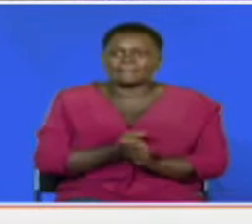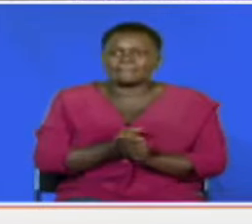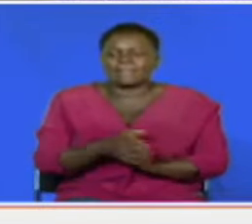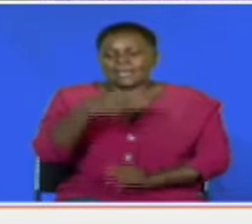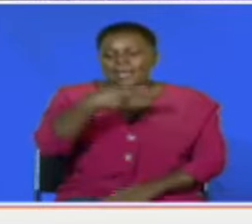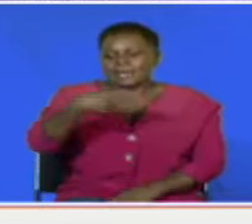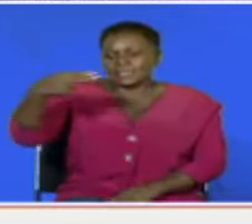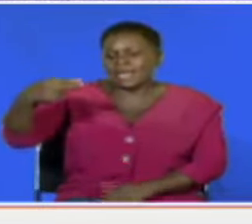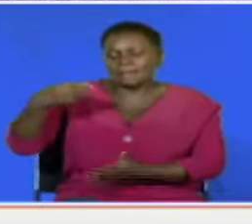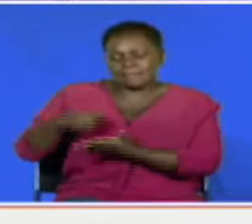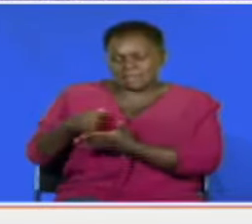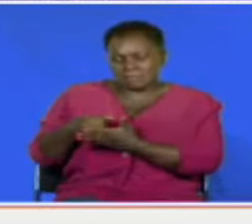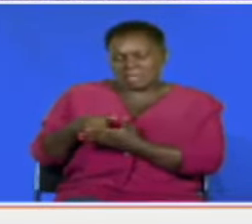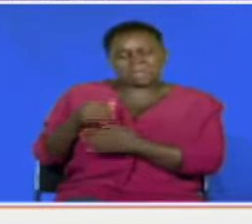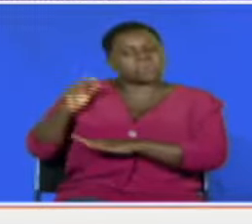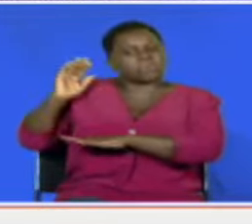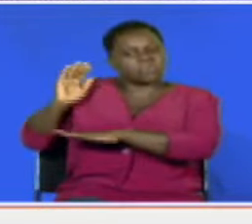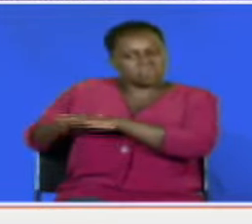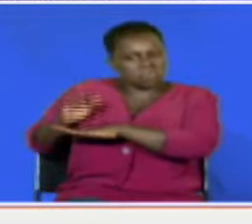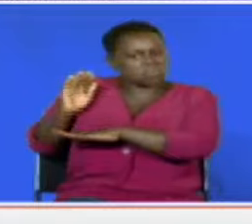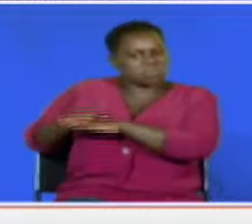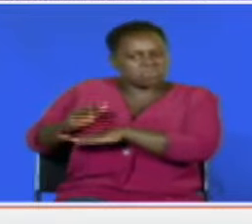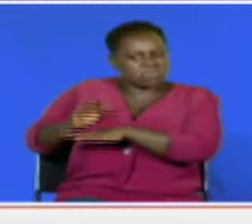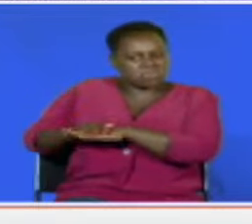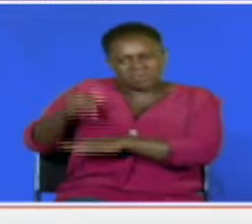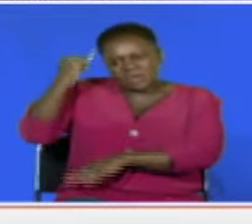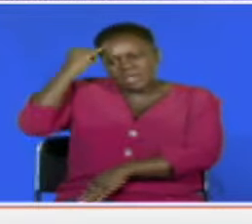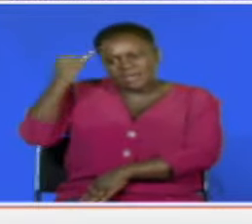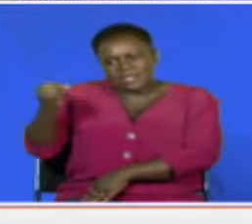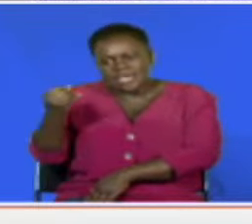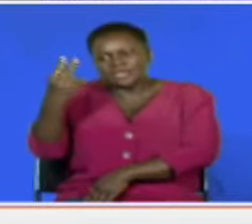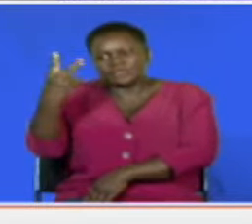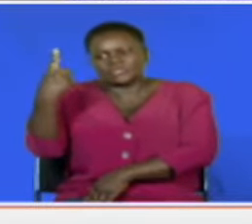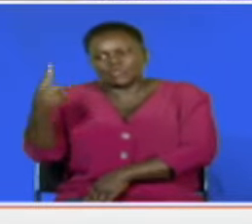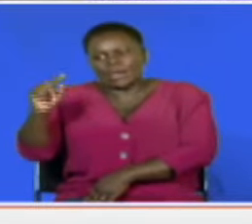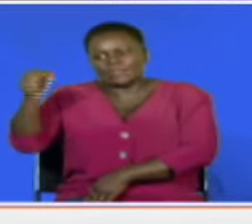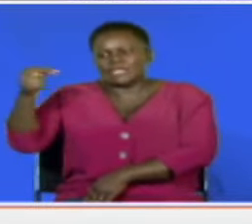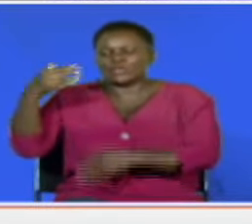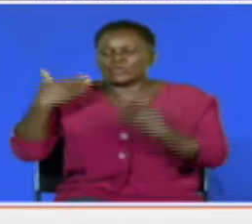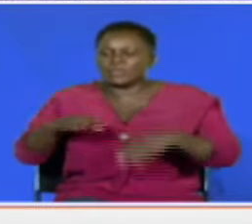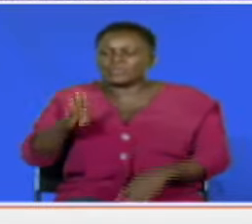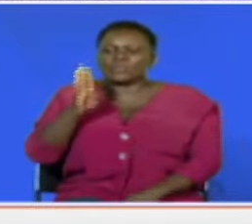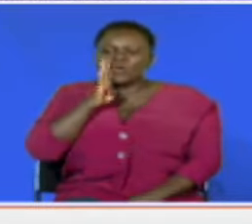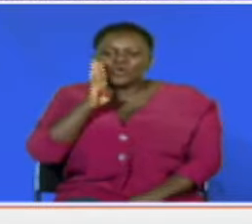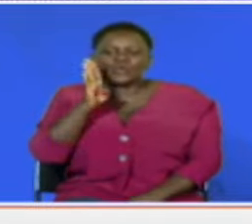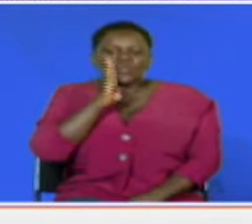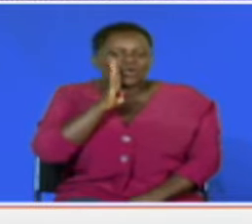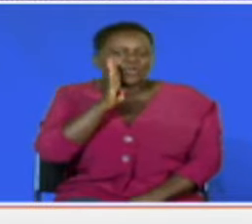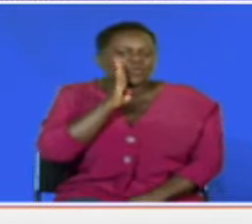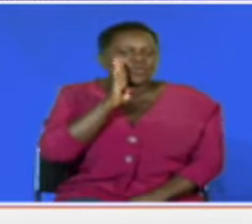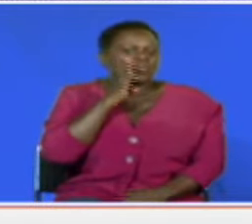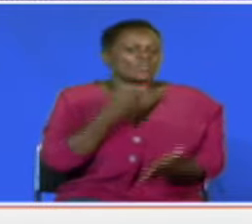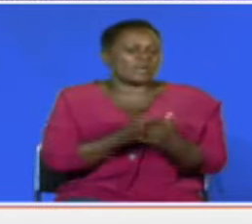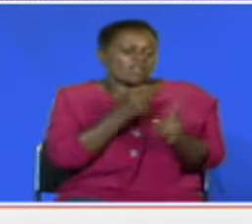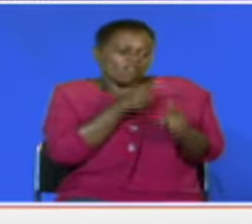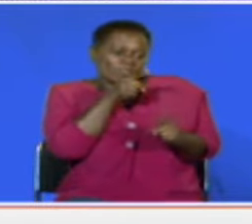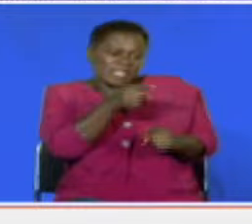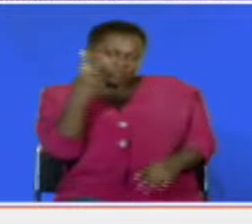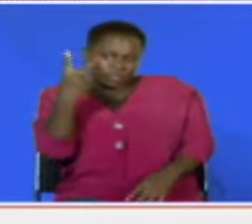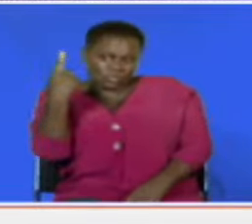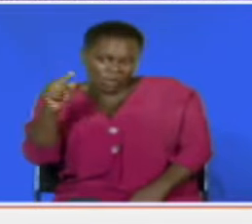Hustler Fund was very innovative, digital. 21 million people borrowed money. Out of